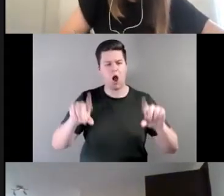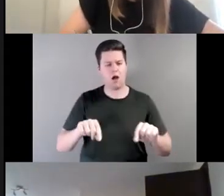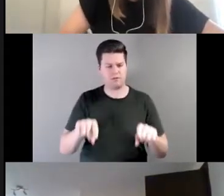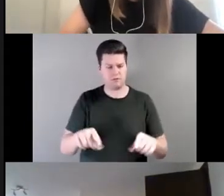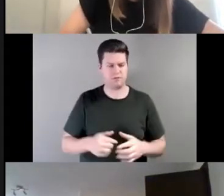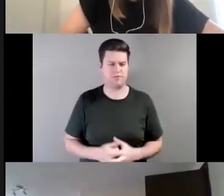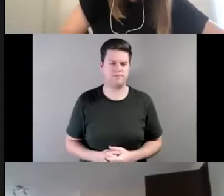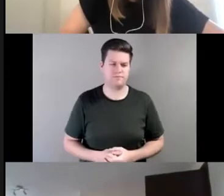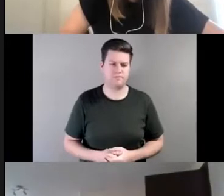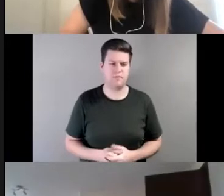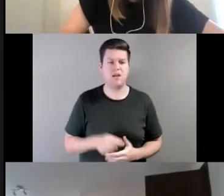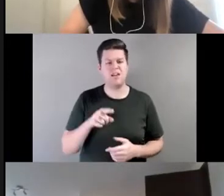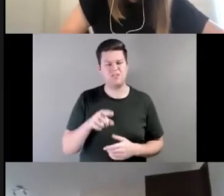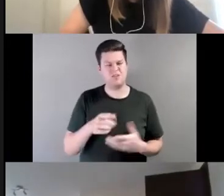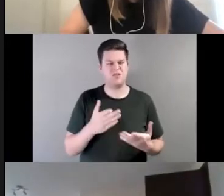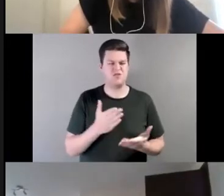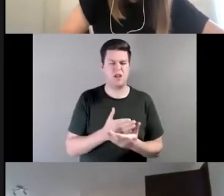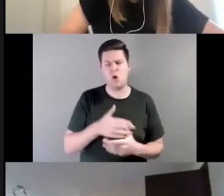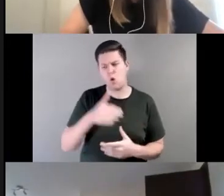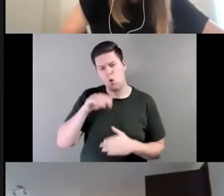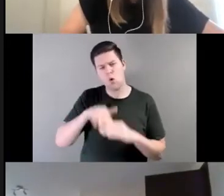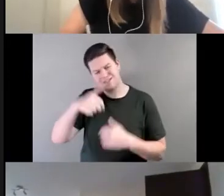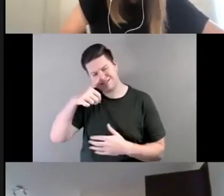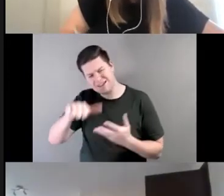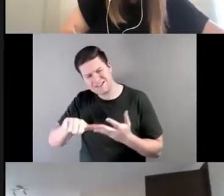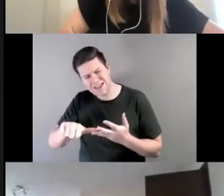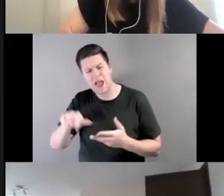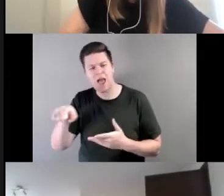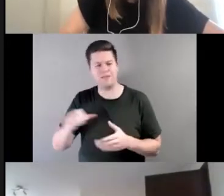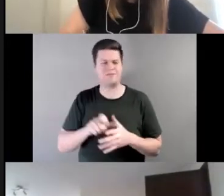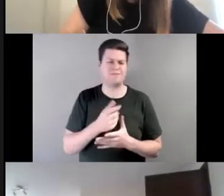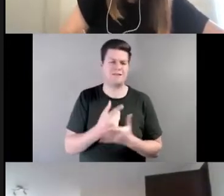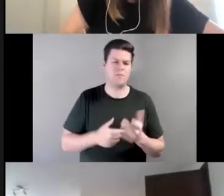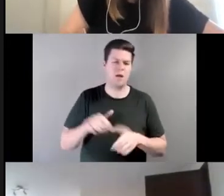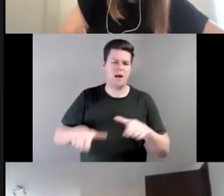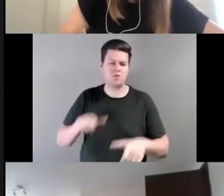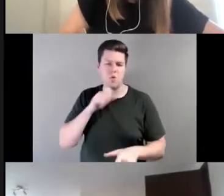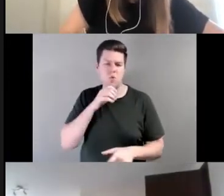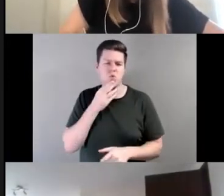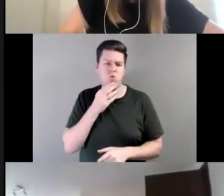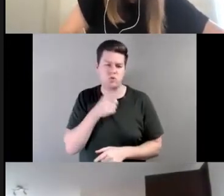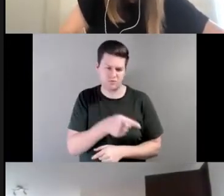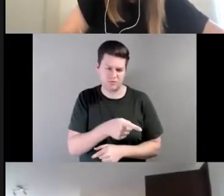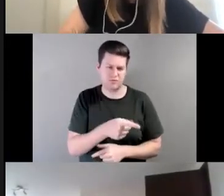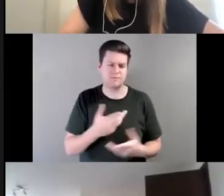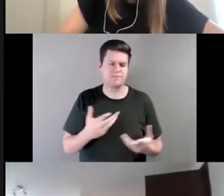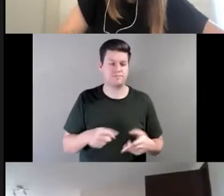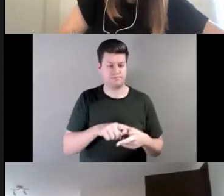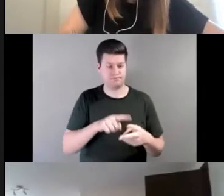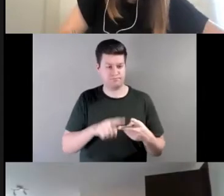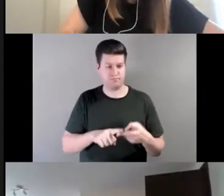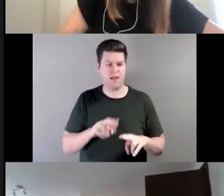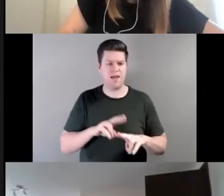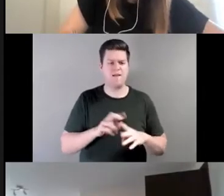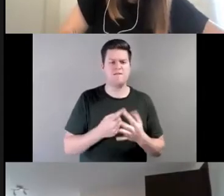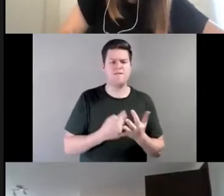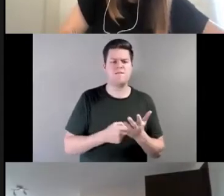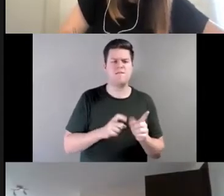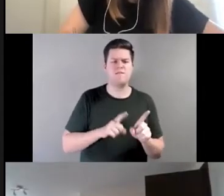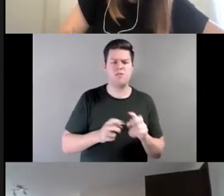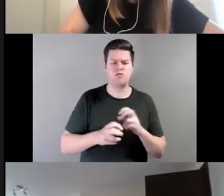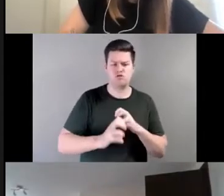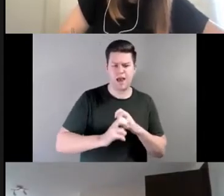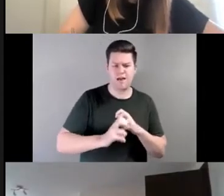disabled passengers will have at present. We also have Ferry Travel Vouchers, and those are available for eligible